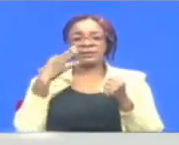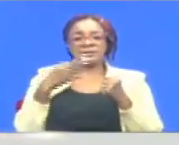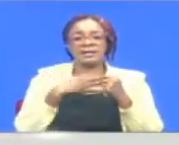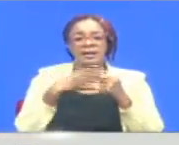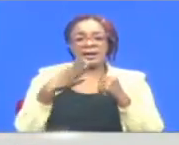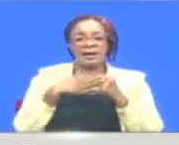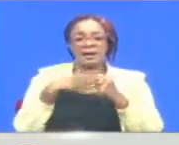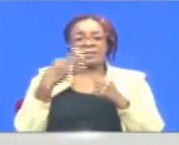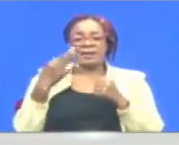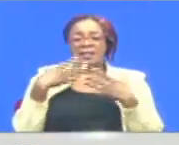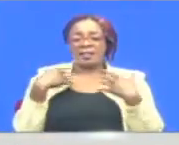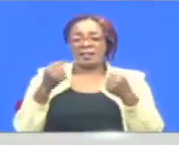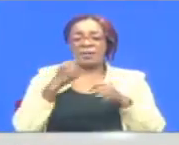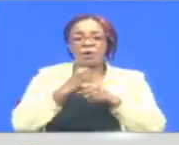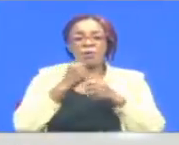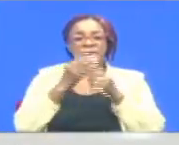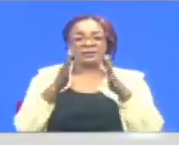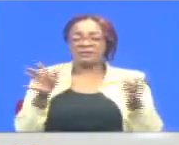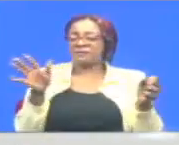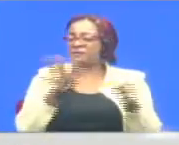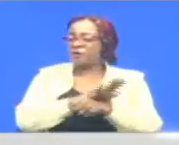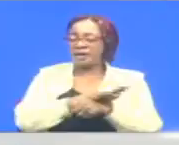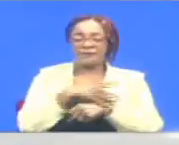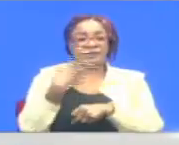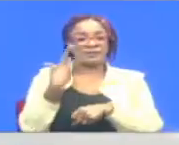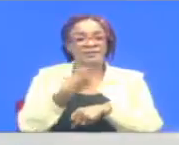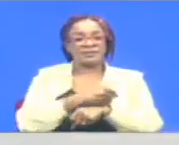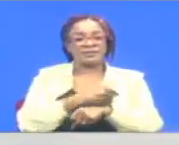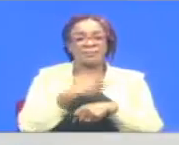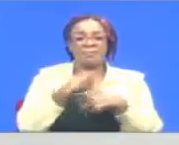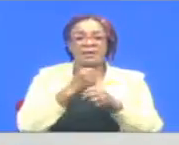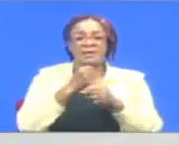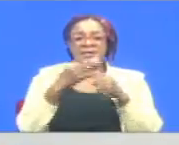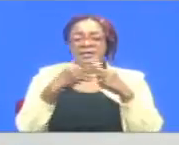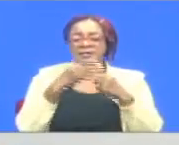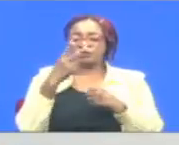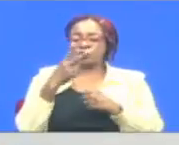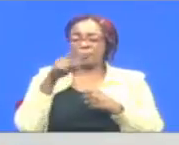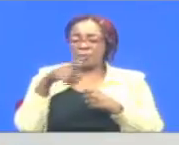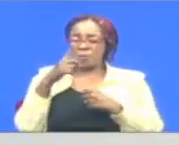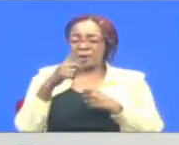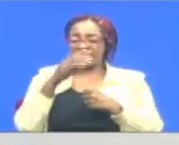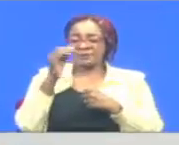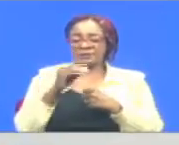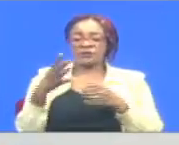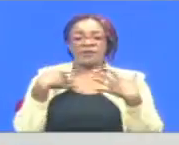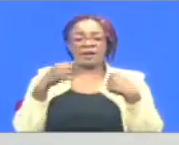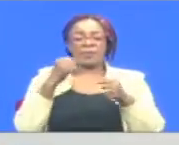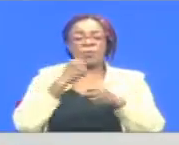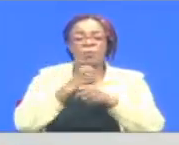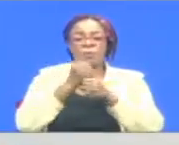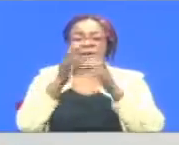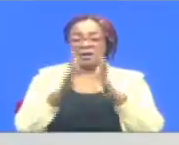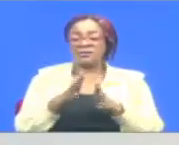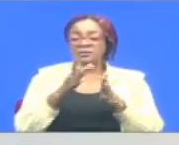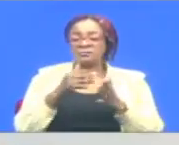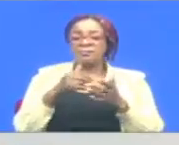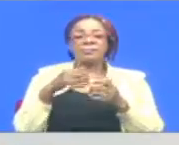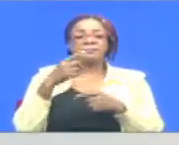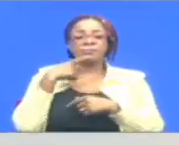211,893 healthcare workers have been fully vaccinated, translating to 82.1% of health workers countrywide.